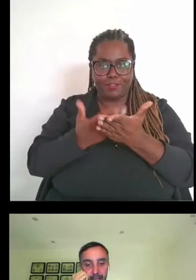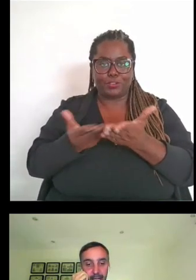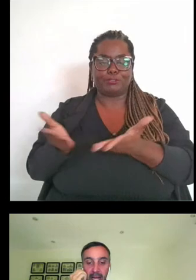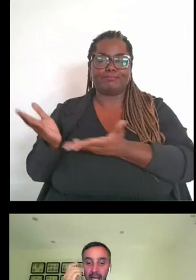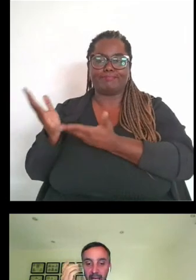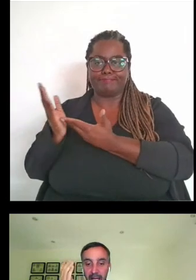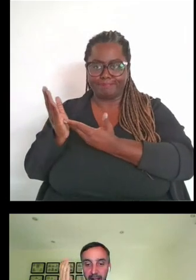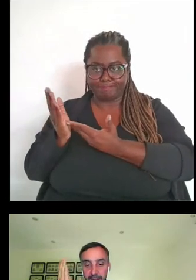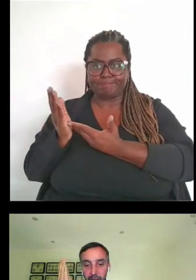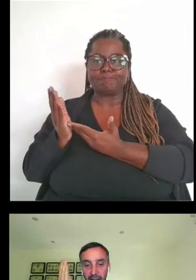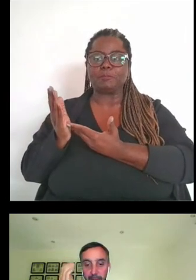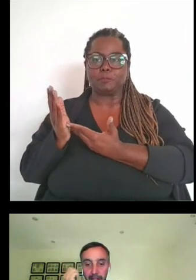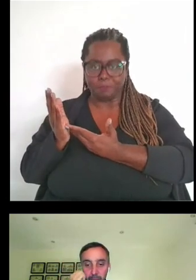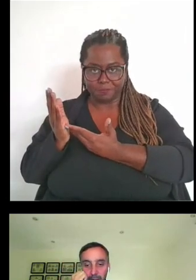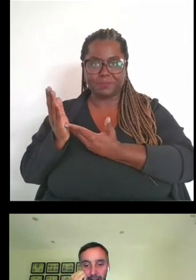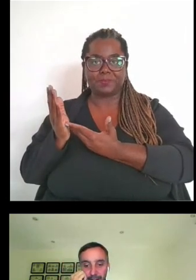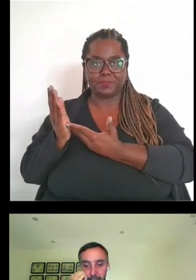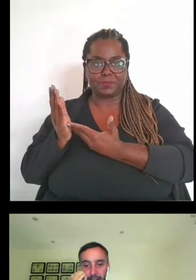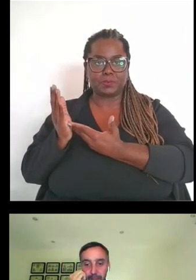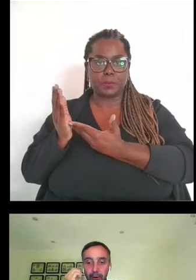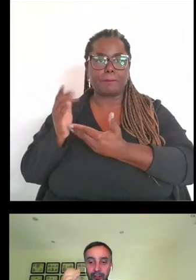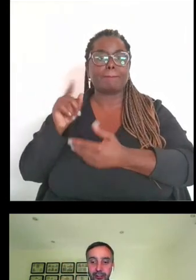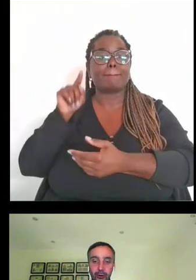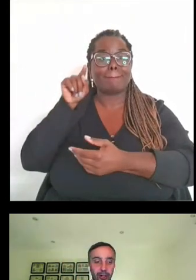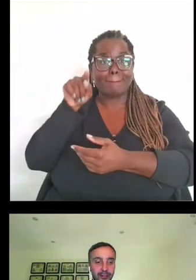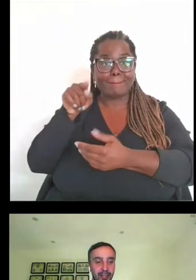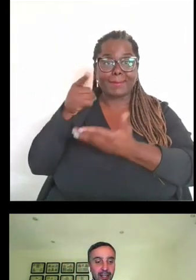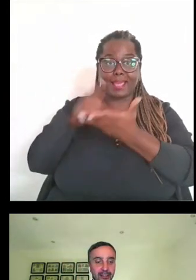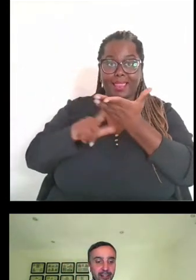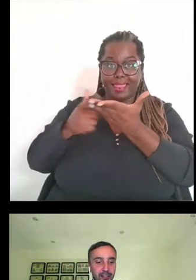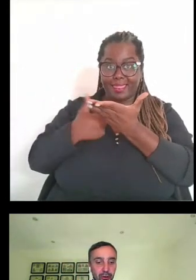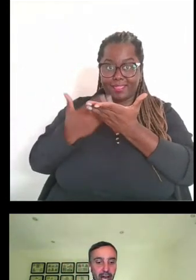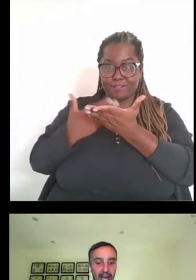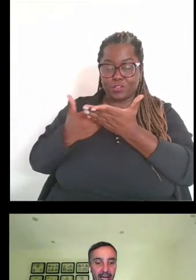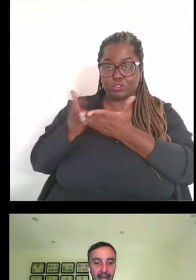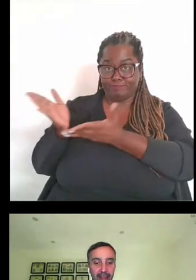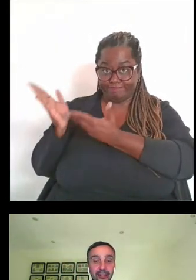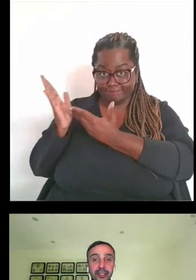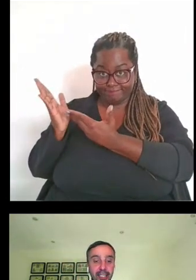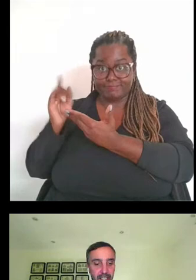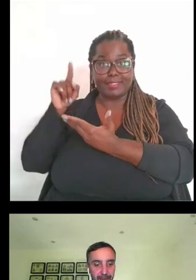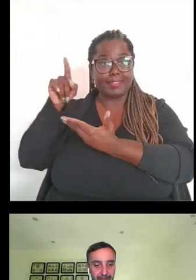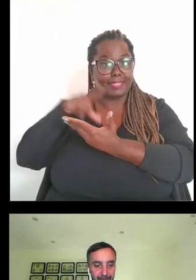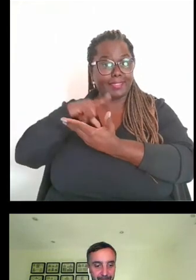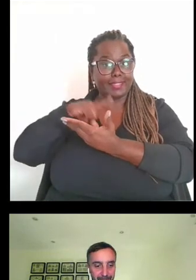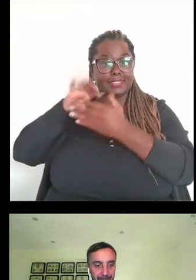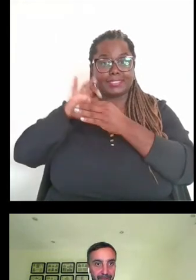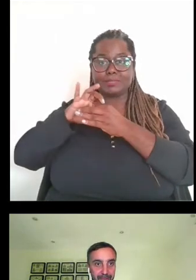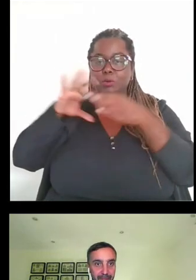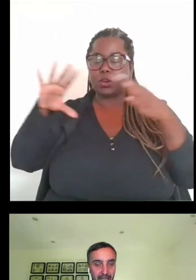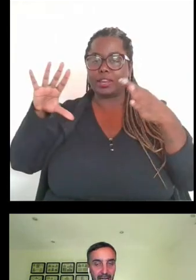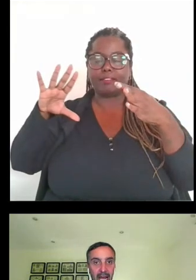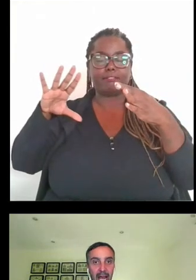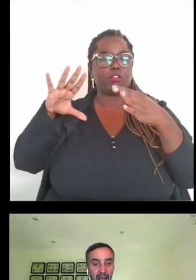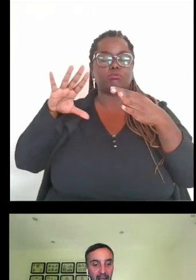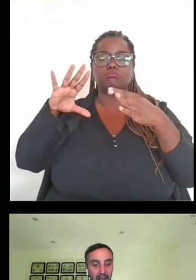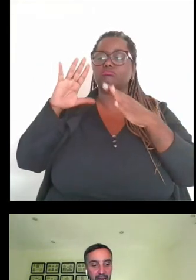century it is available in my stocked bookstores since July last year